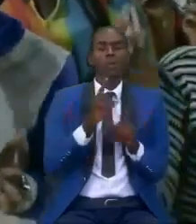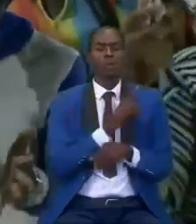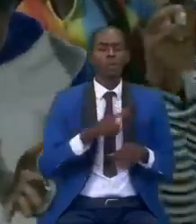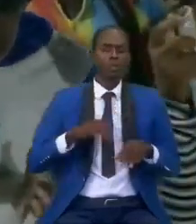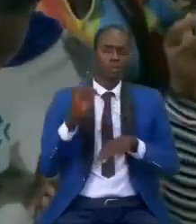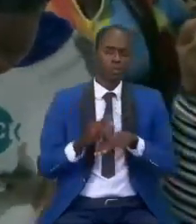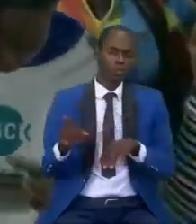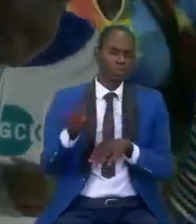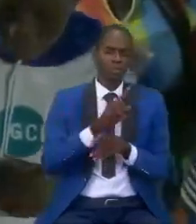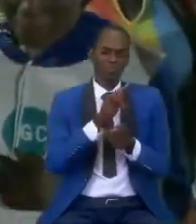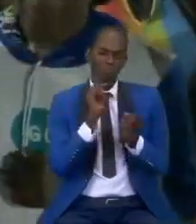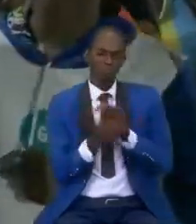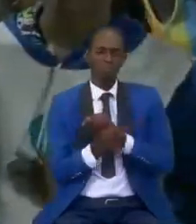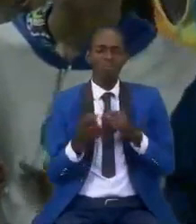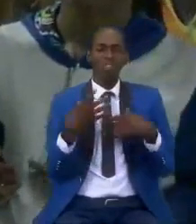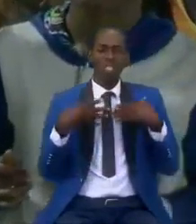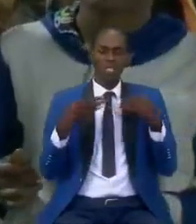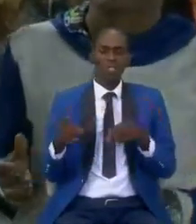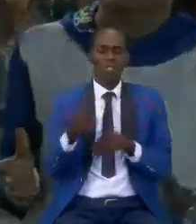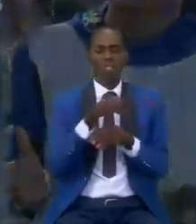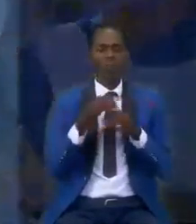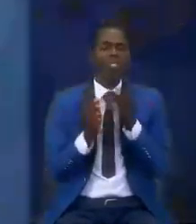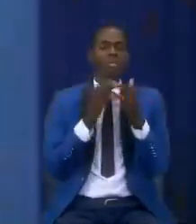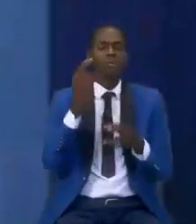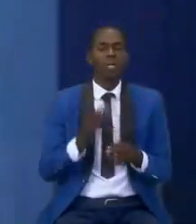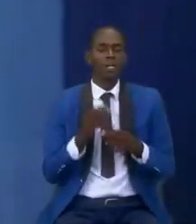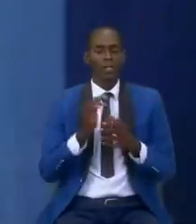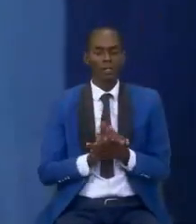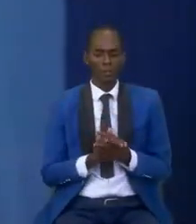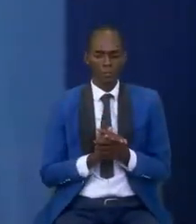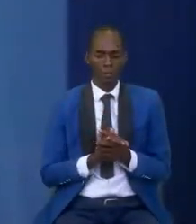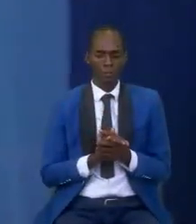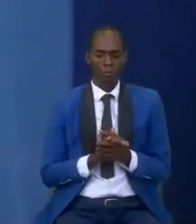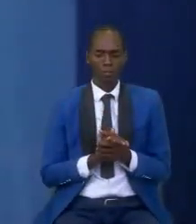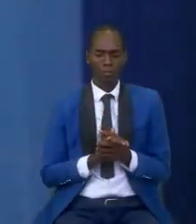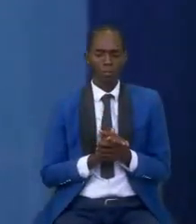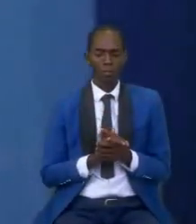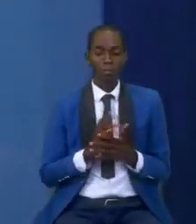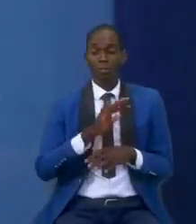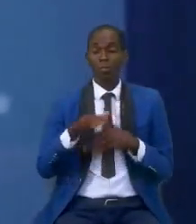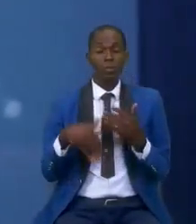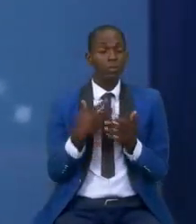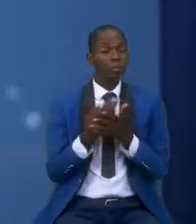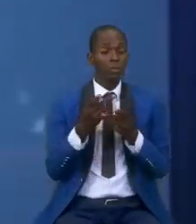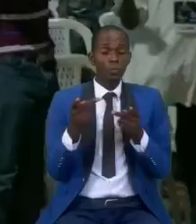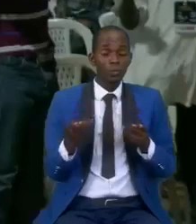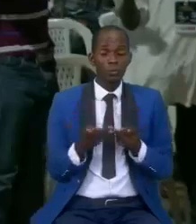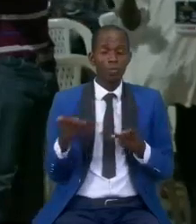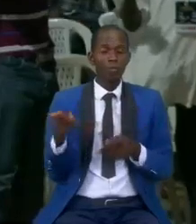name. All those places they are laying their hands now, I pray that your power will flow